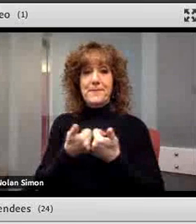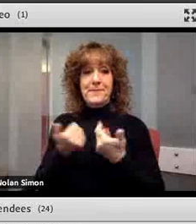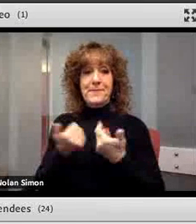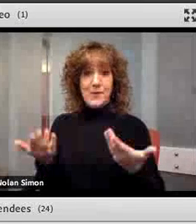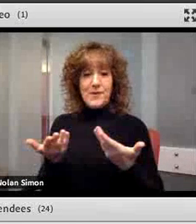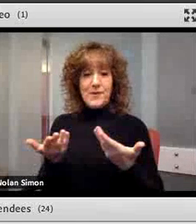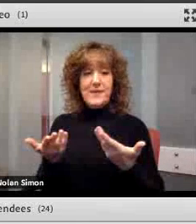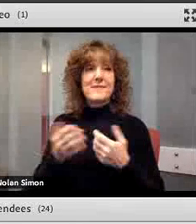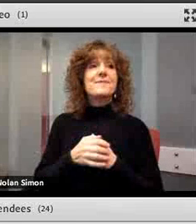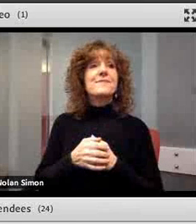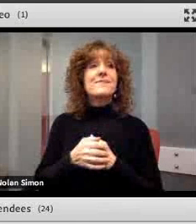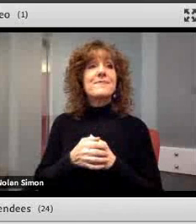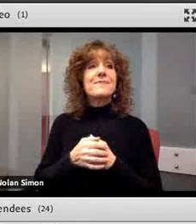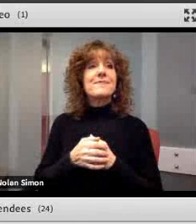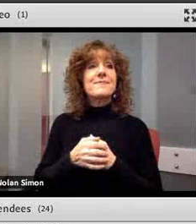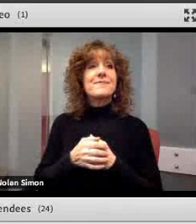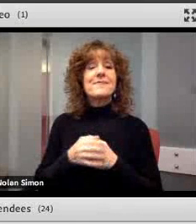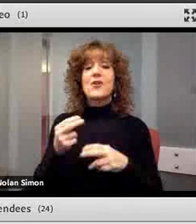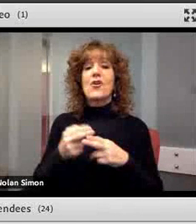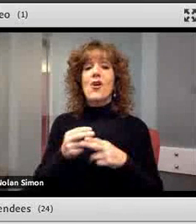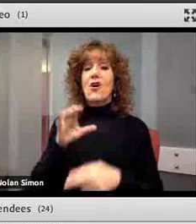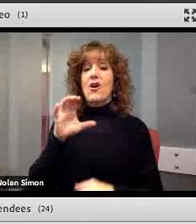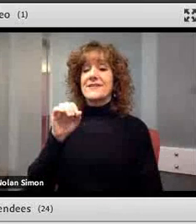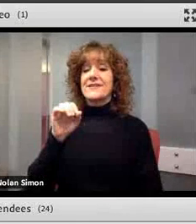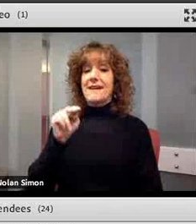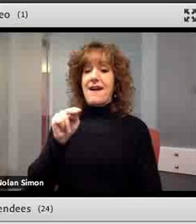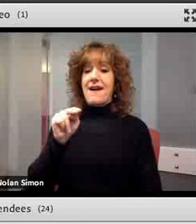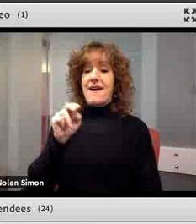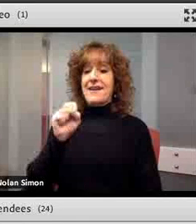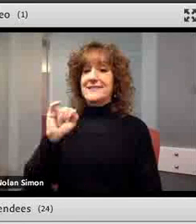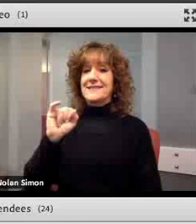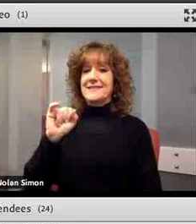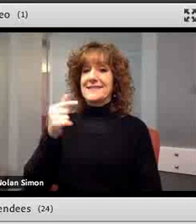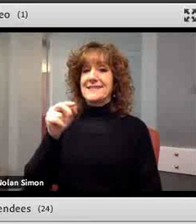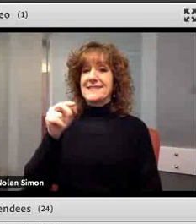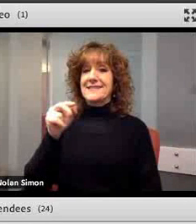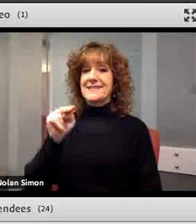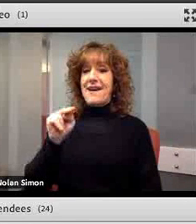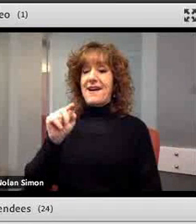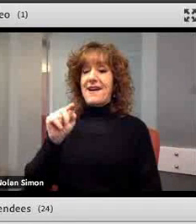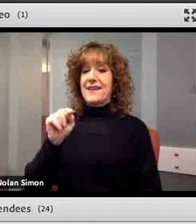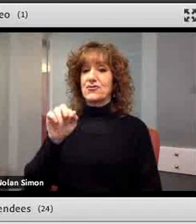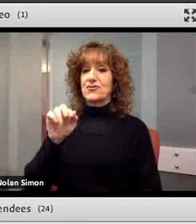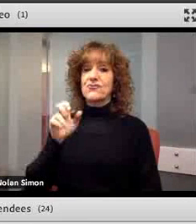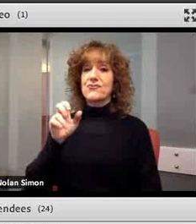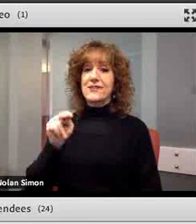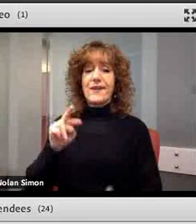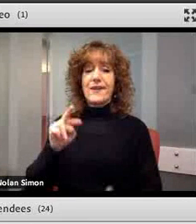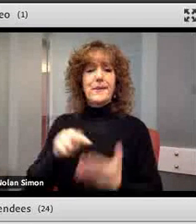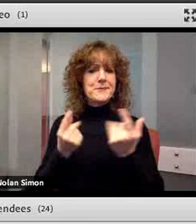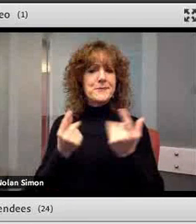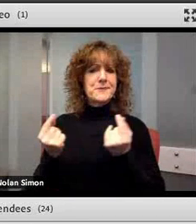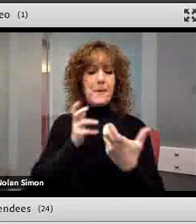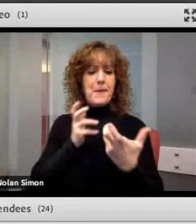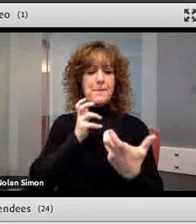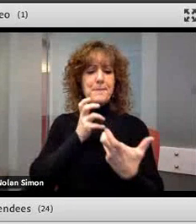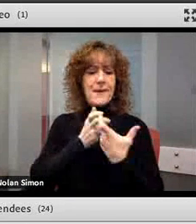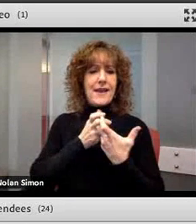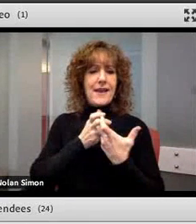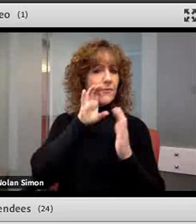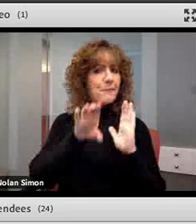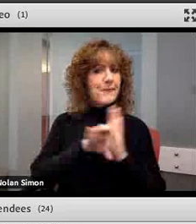have here is consignation. So with consignation, you're going to match graphics